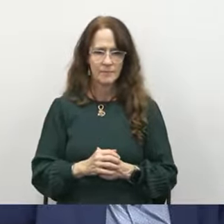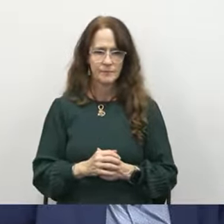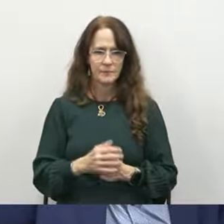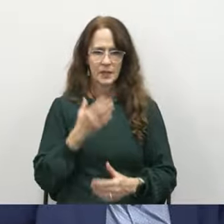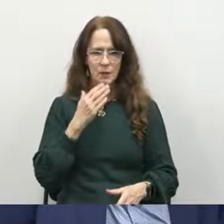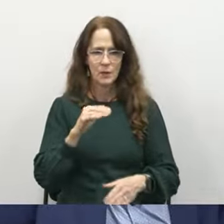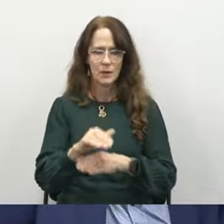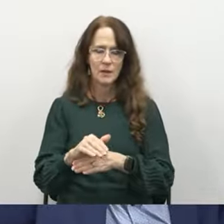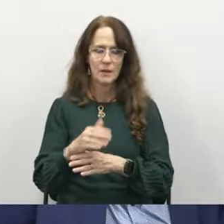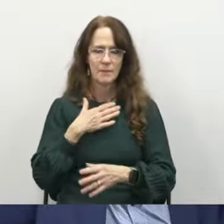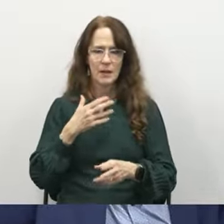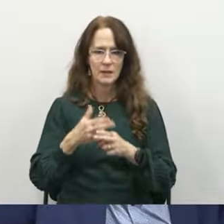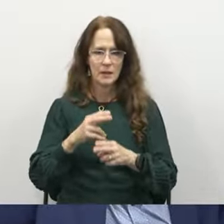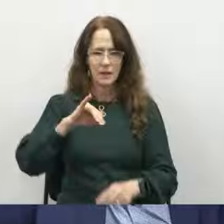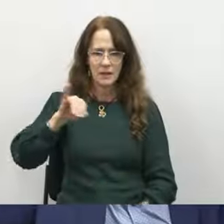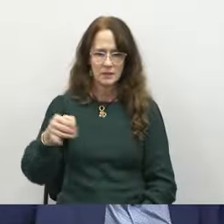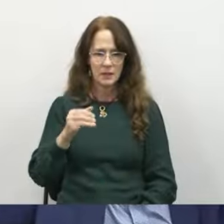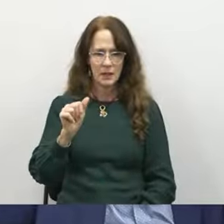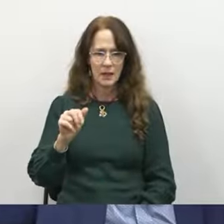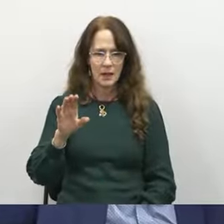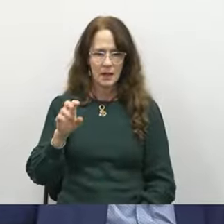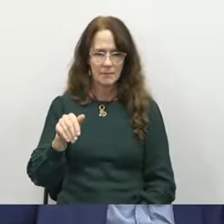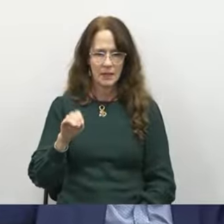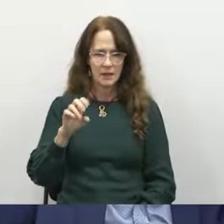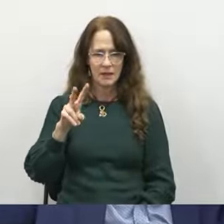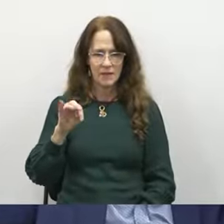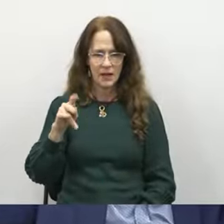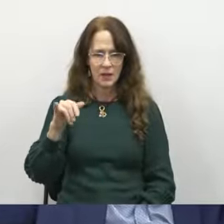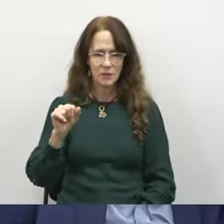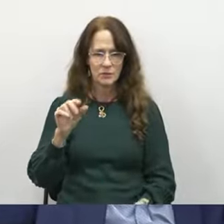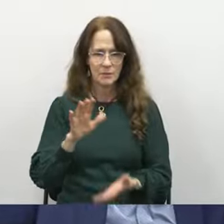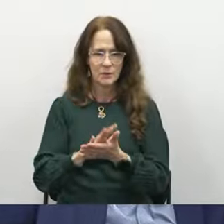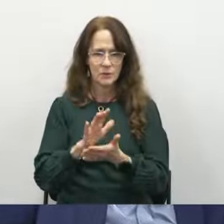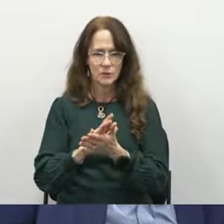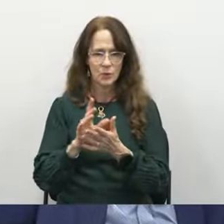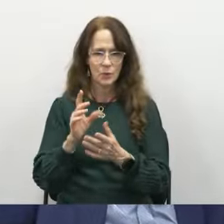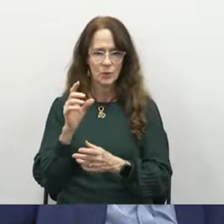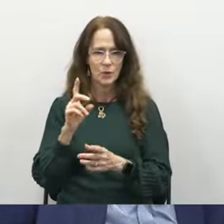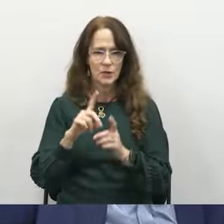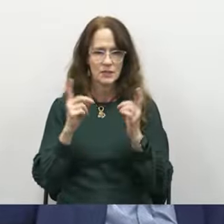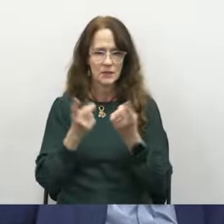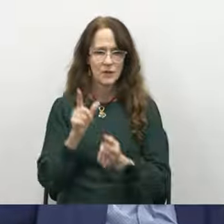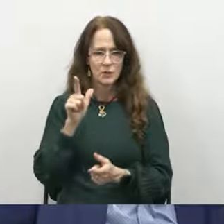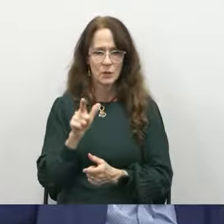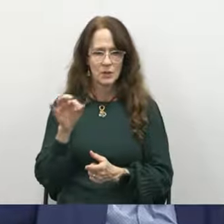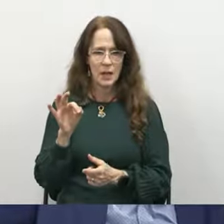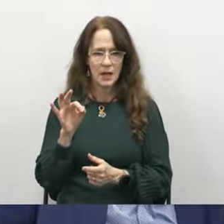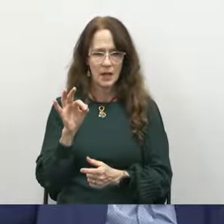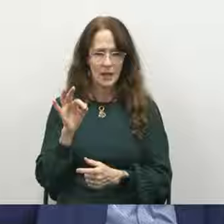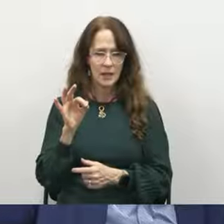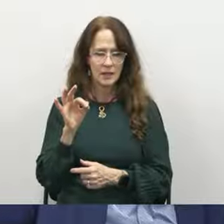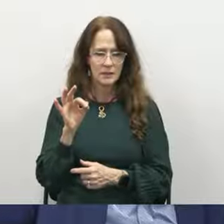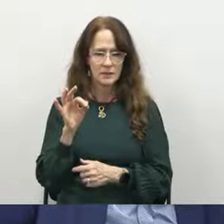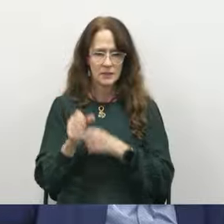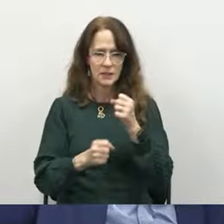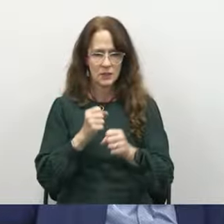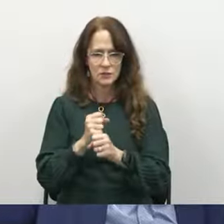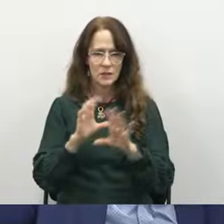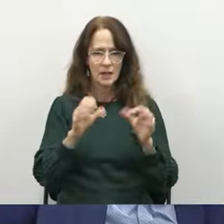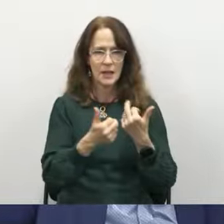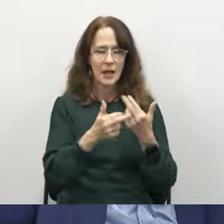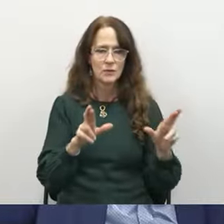Good evening. My name is Jamie Vallanos. I have served this school district for 29 years as both a classroom teacher and a